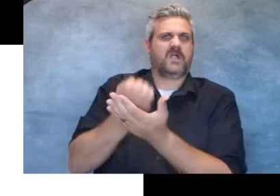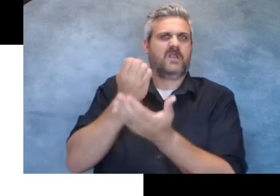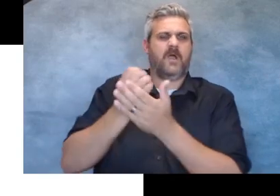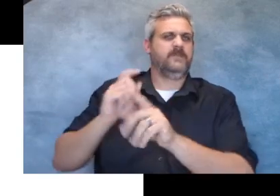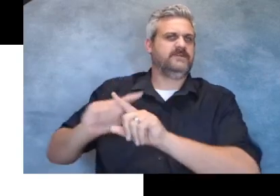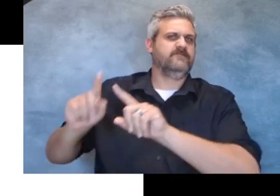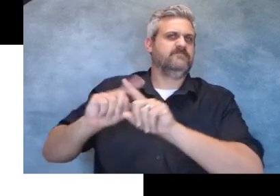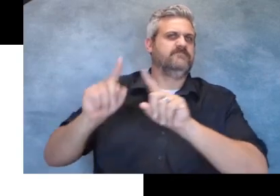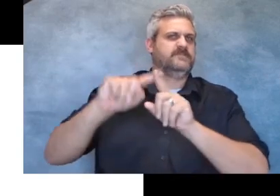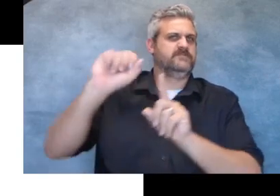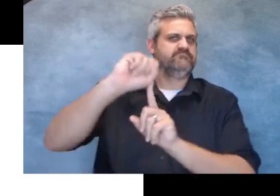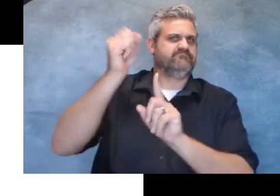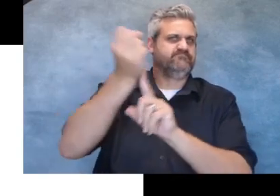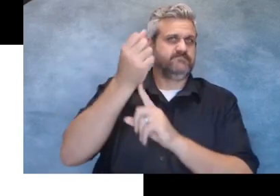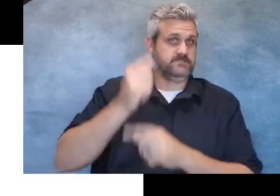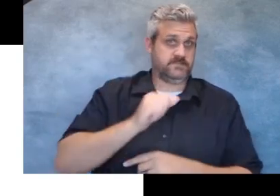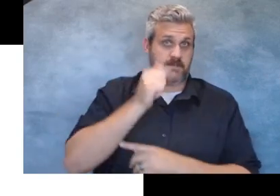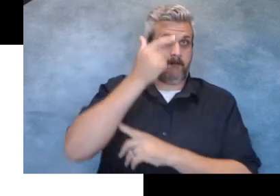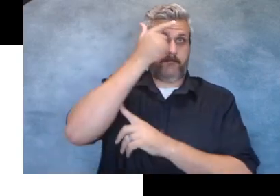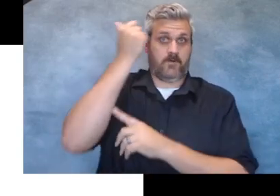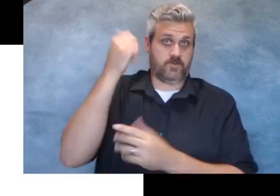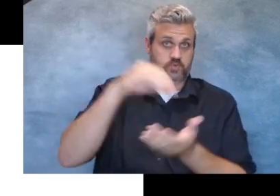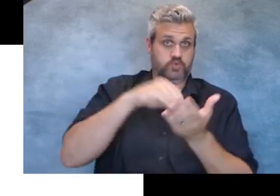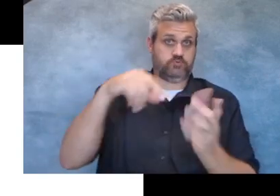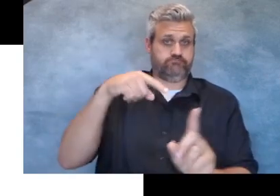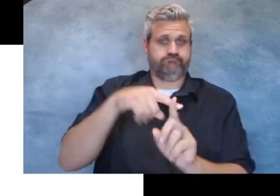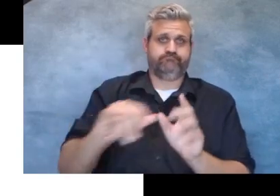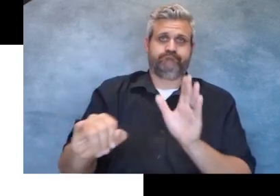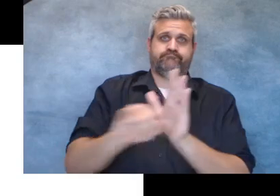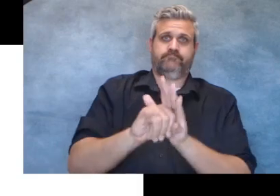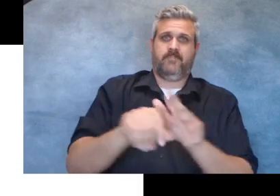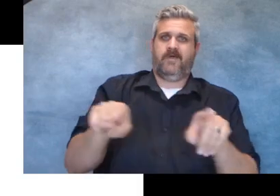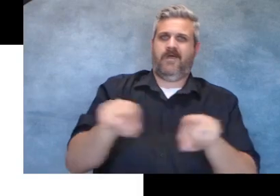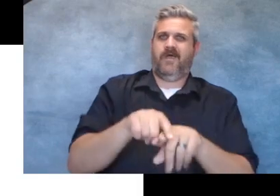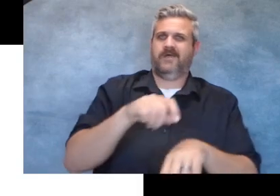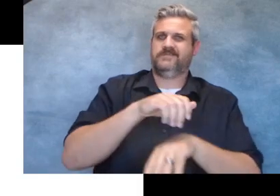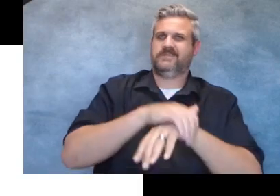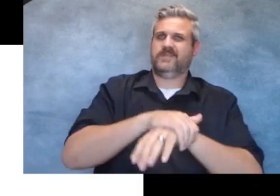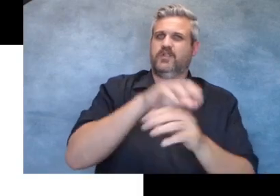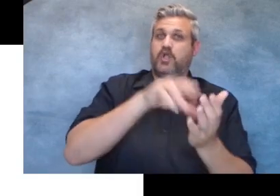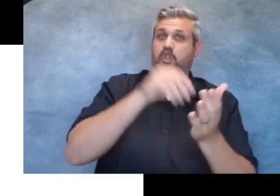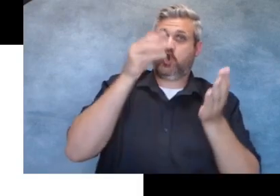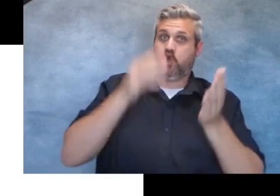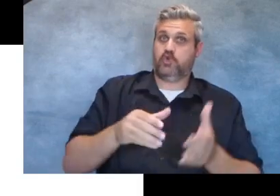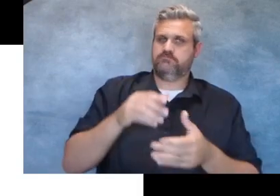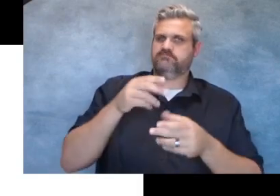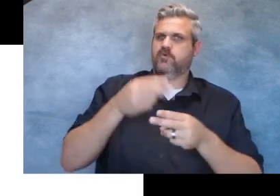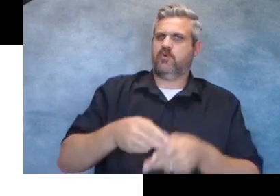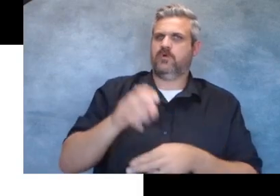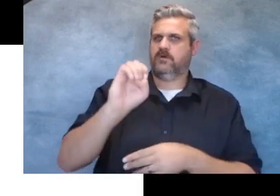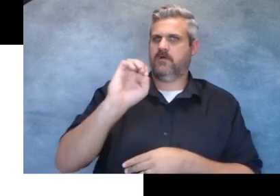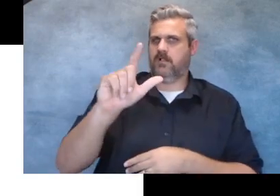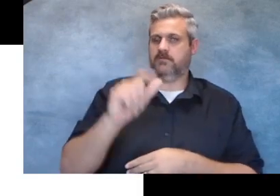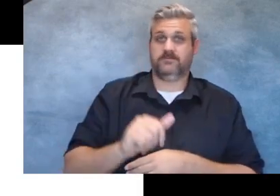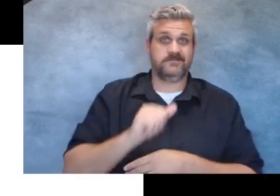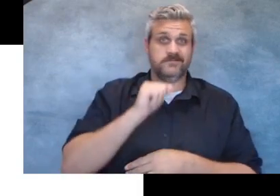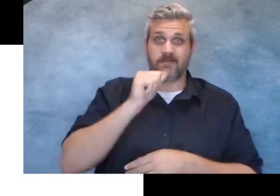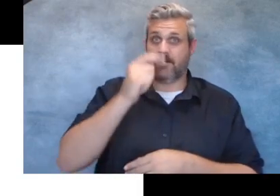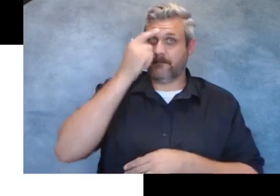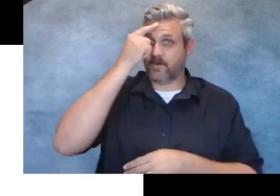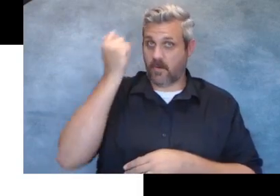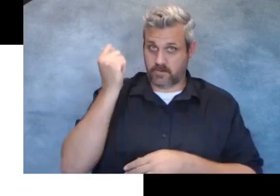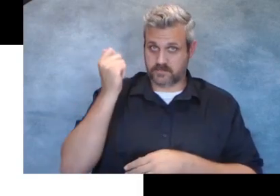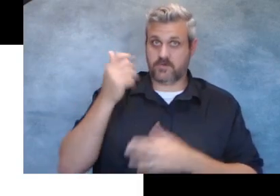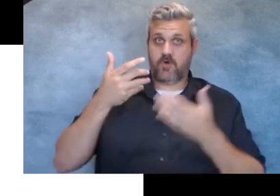may not be primarily the result of a student being identified as an English learner, or EL. It may not be due